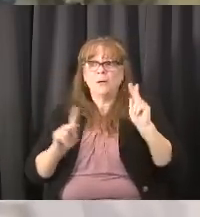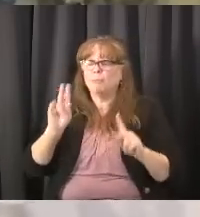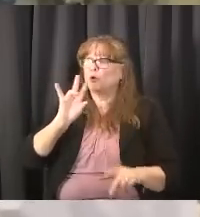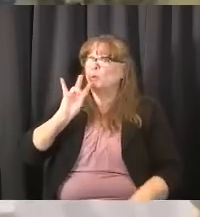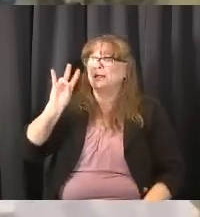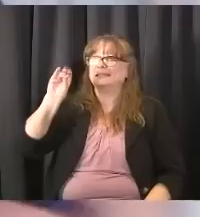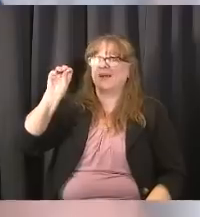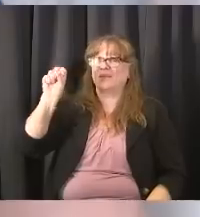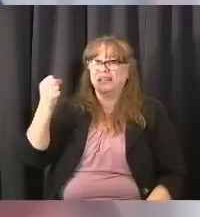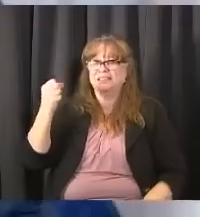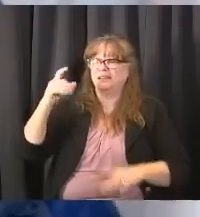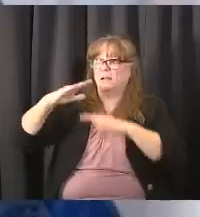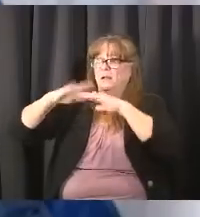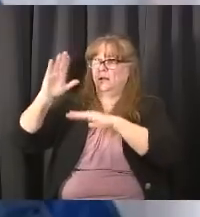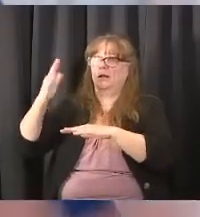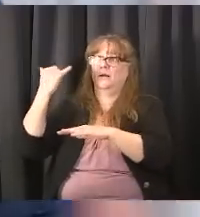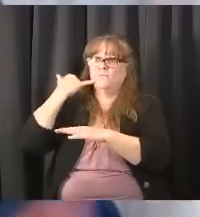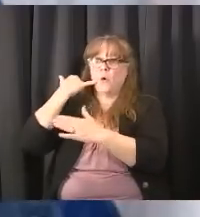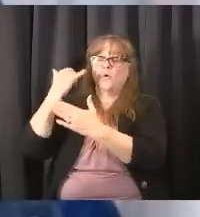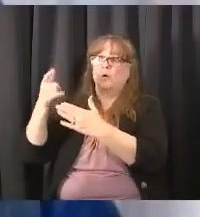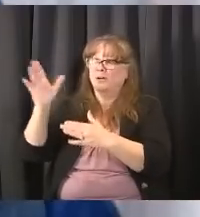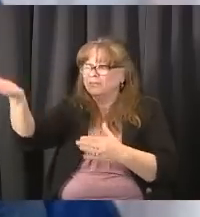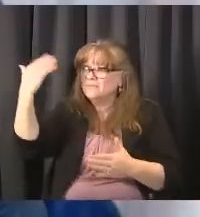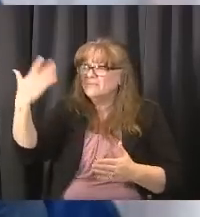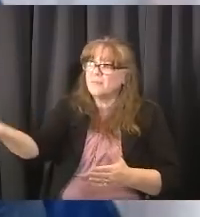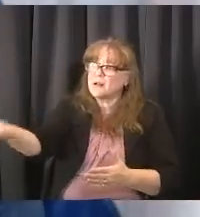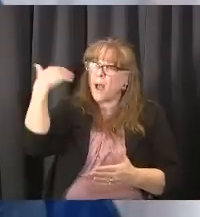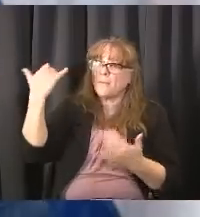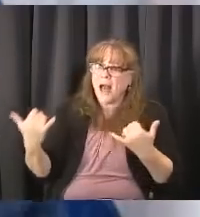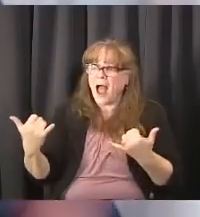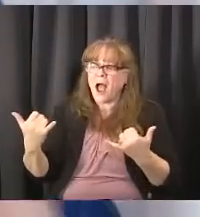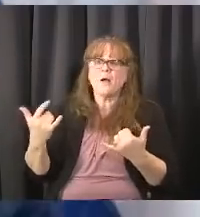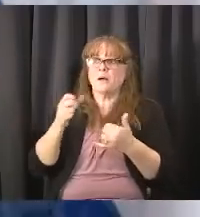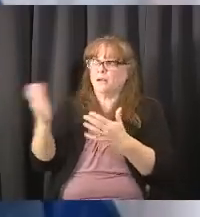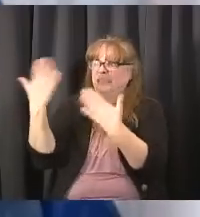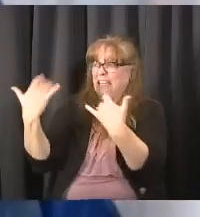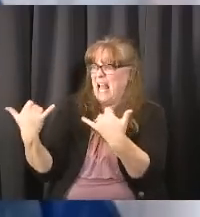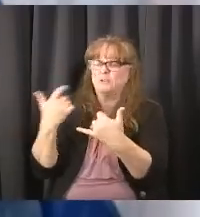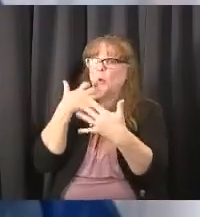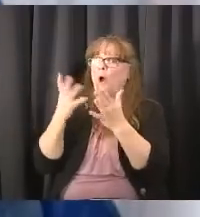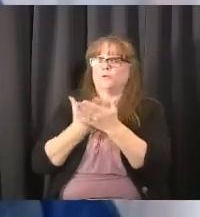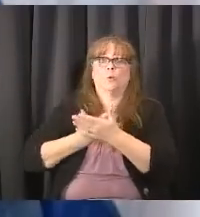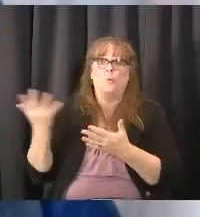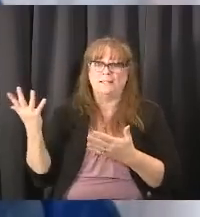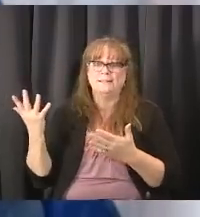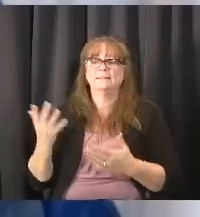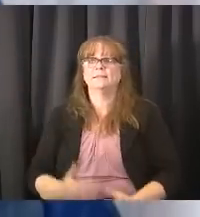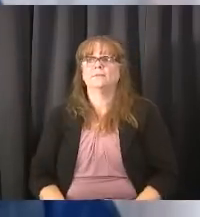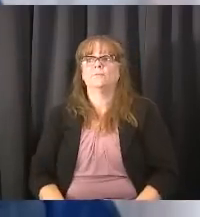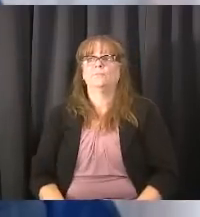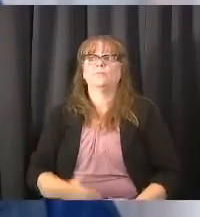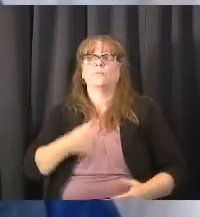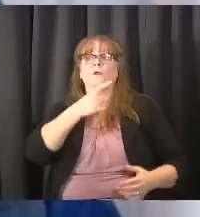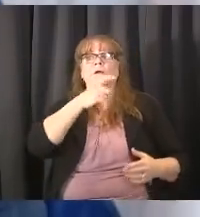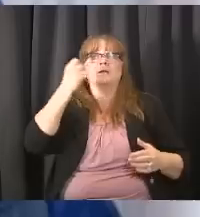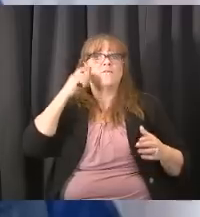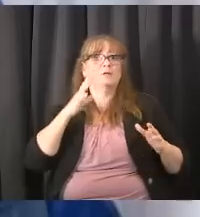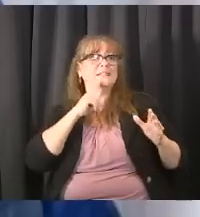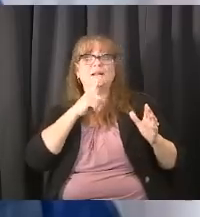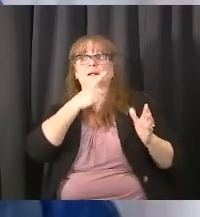And of course, the medical personnel also eligible. There could be some that haven't had a chance to schedule it yet and could receive those as well.